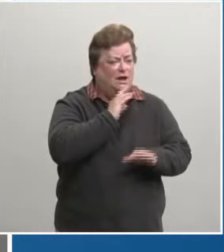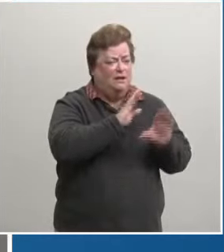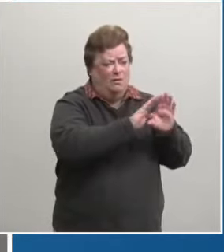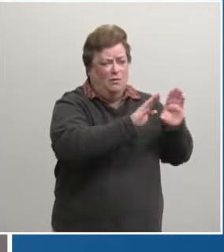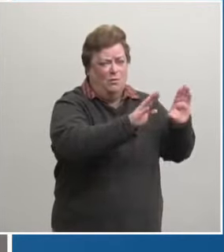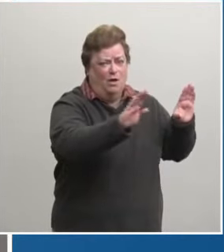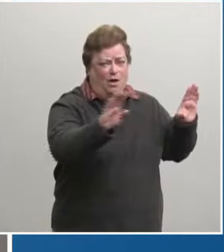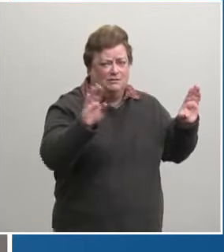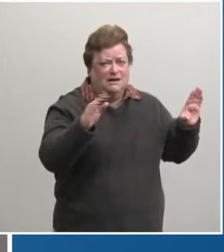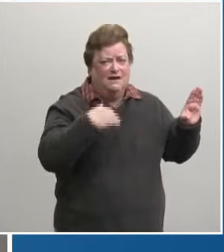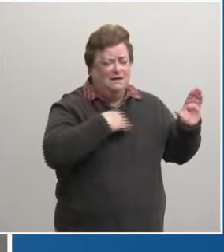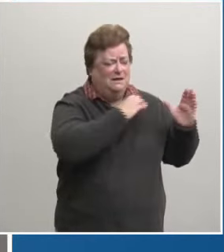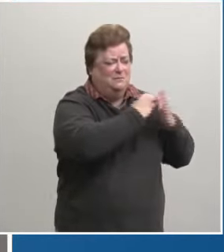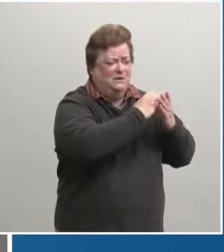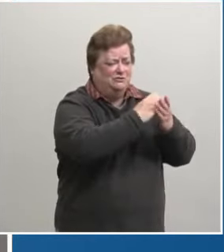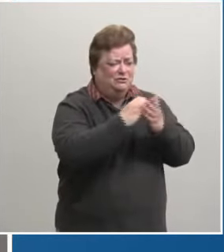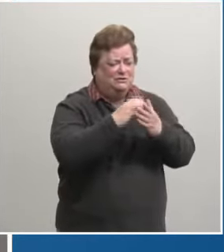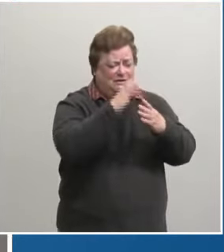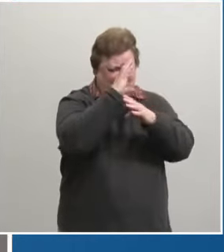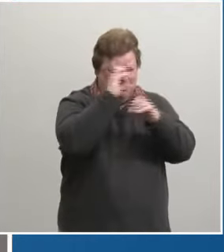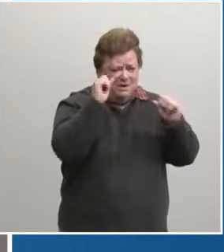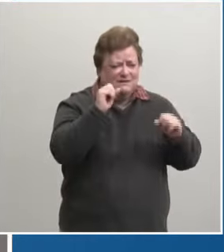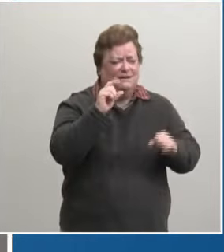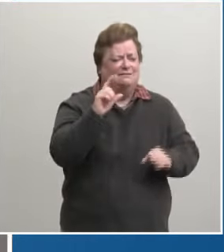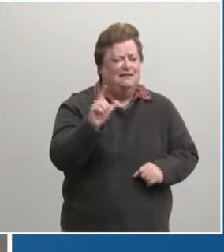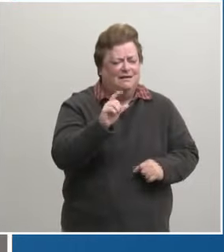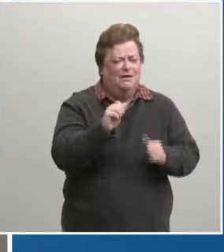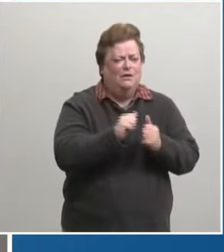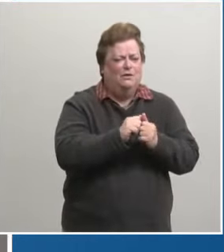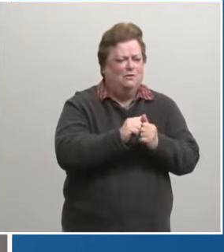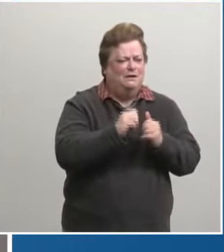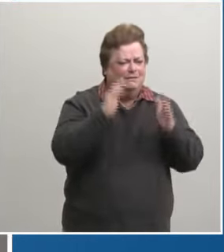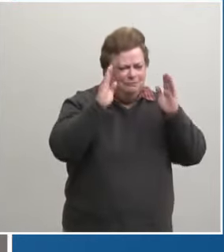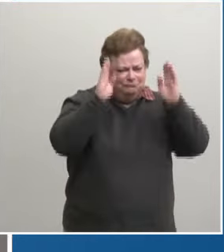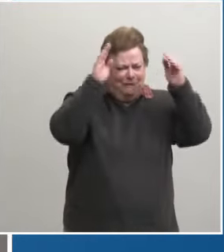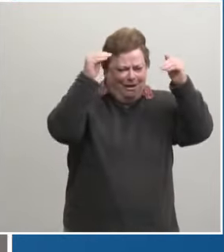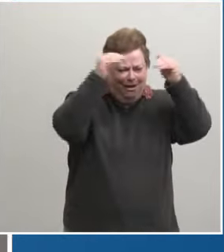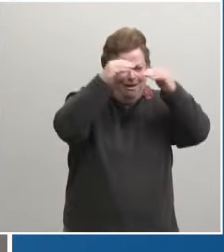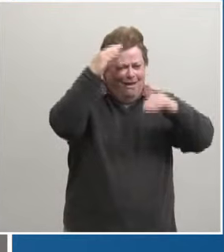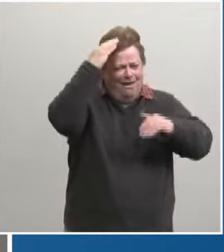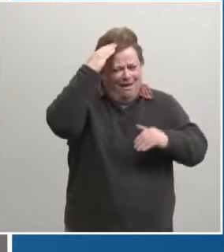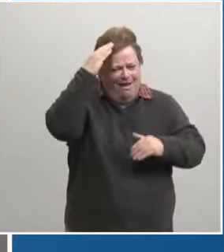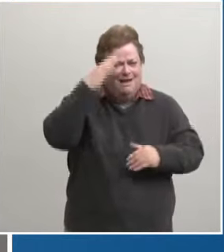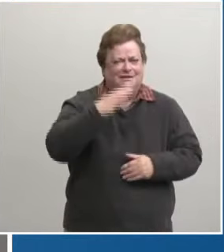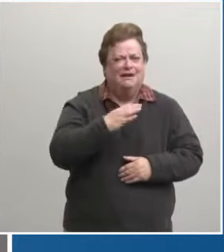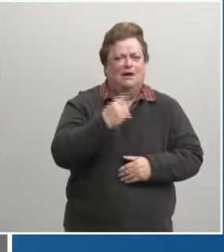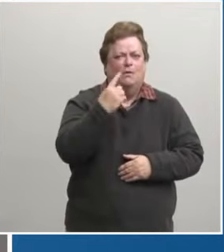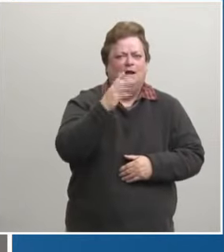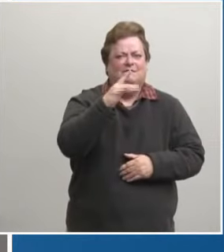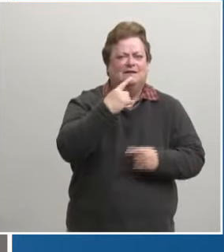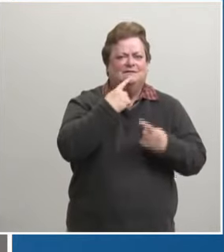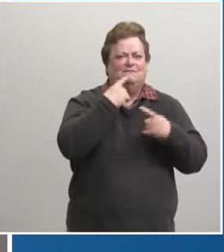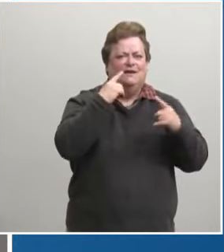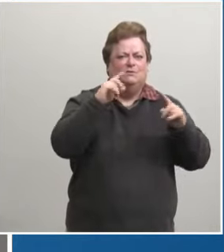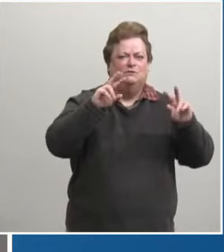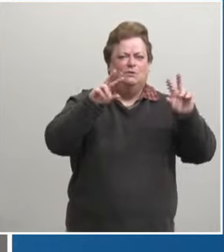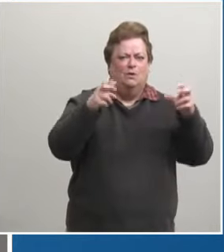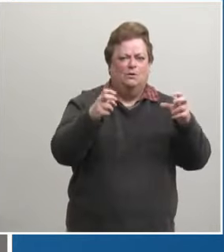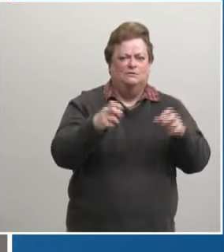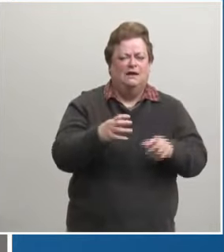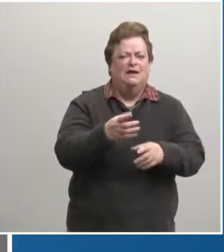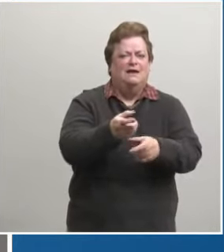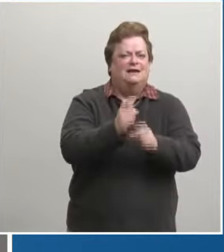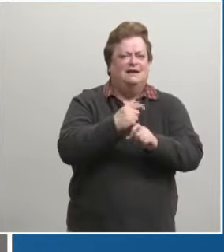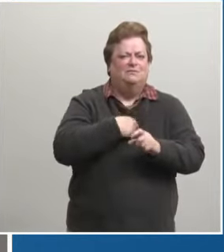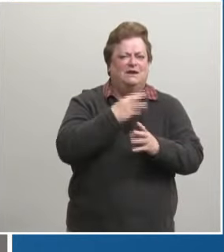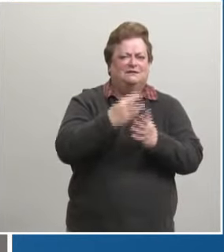of images of President Lincoln with his famous beard and his stovepipe hat, hangs one of his most famous quotes: "Give me